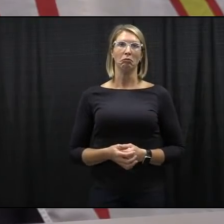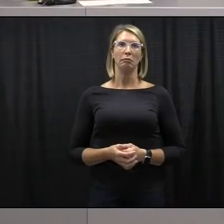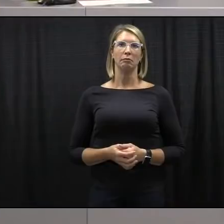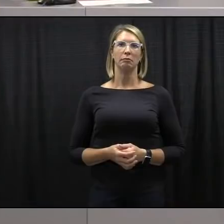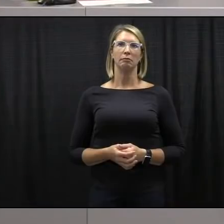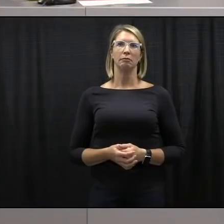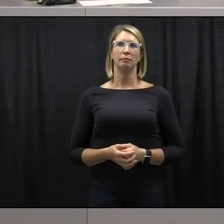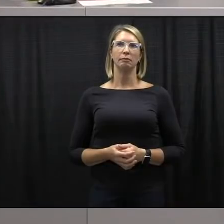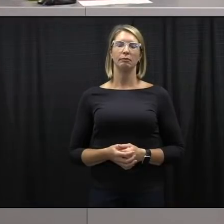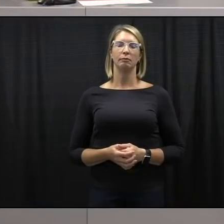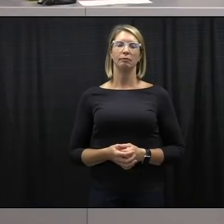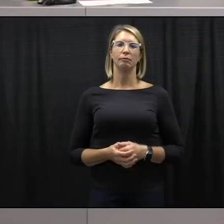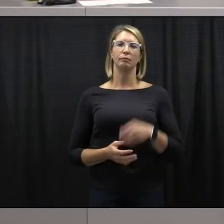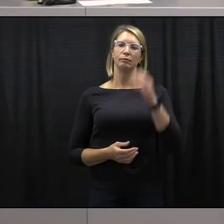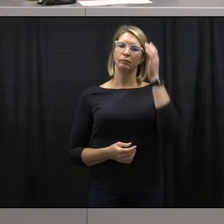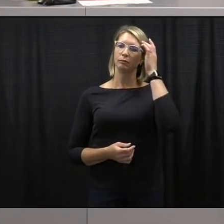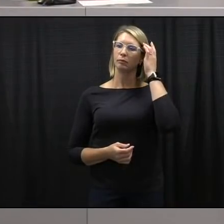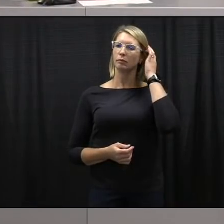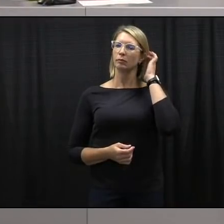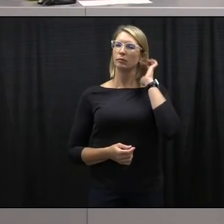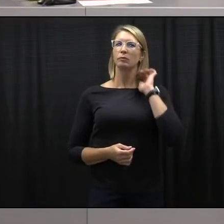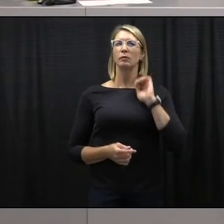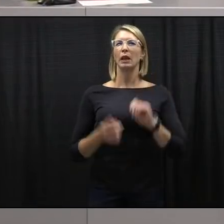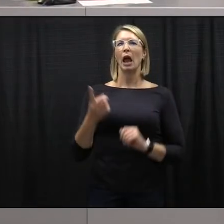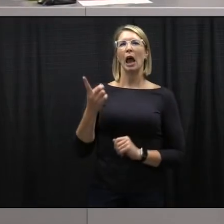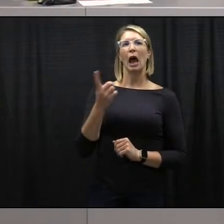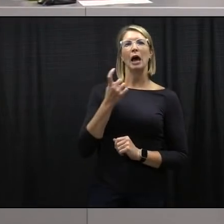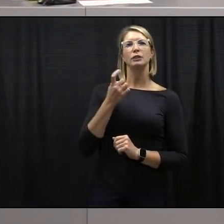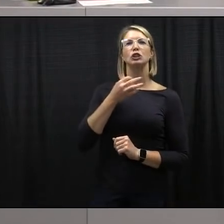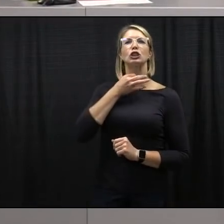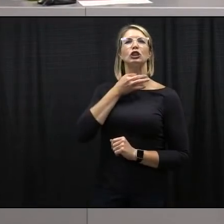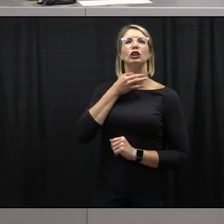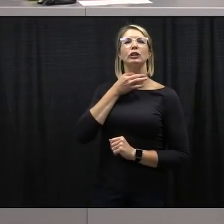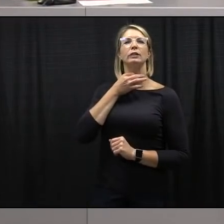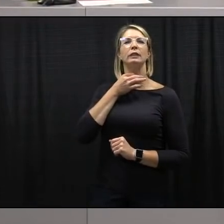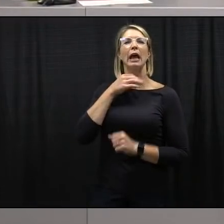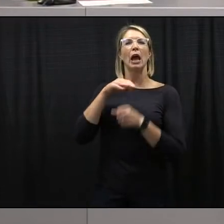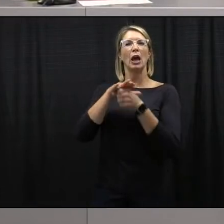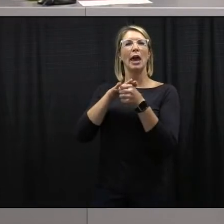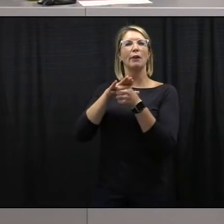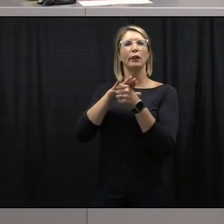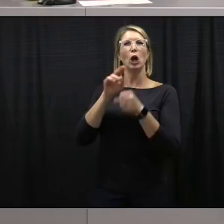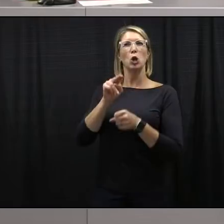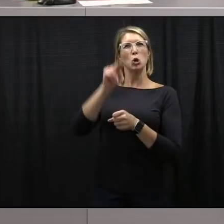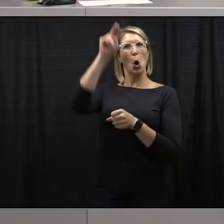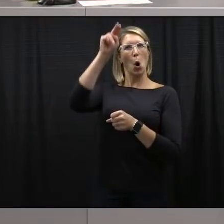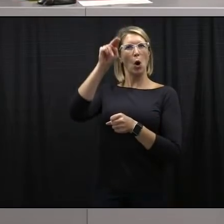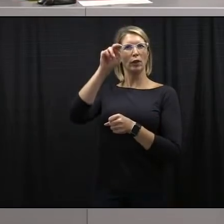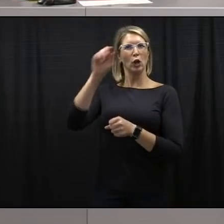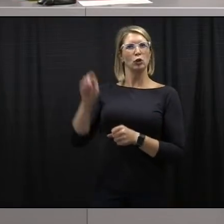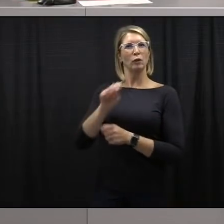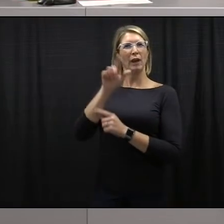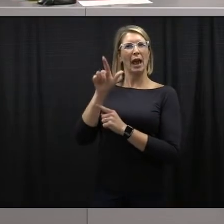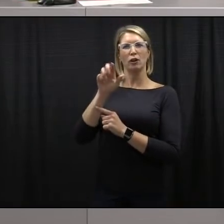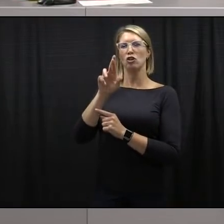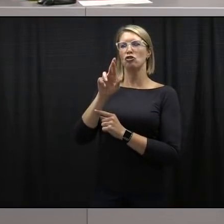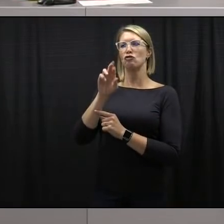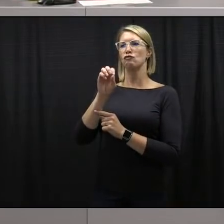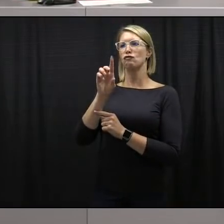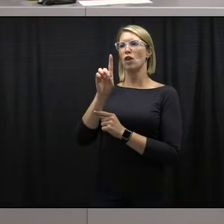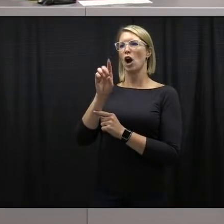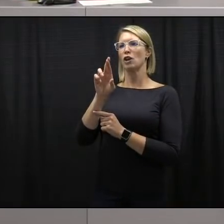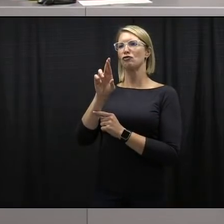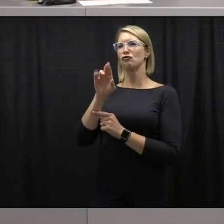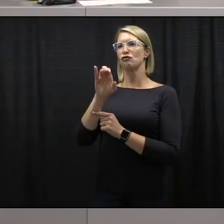And what has uptake been like in the Roddickton area for the vaccine clinics that were being offered in the wake of the cluster? So they